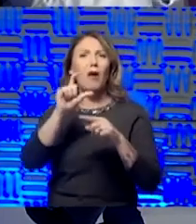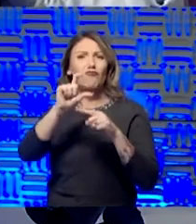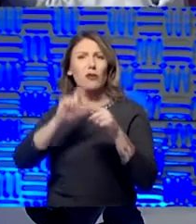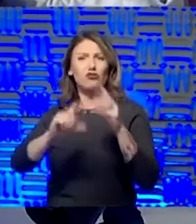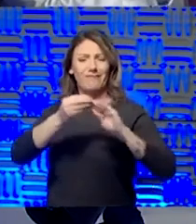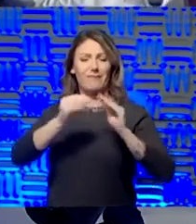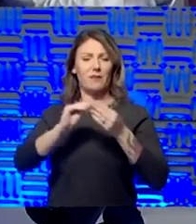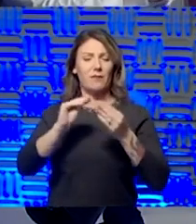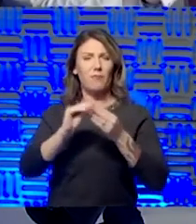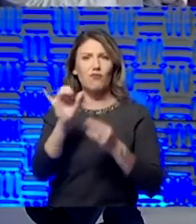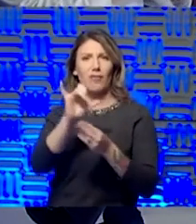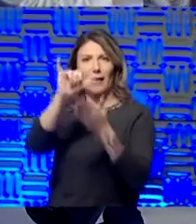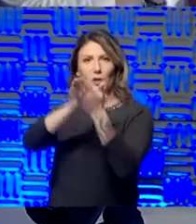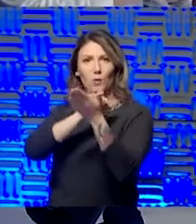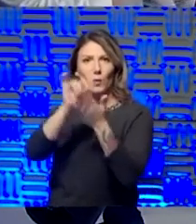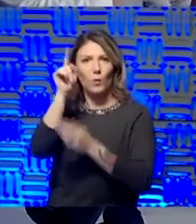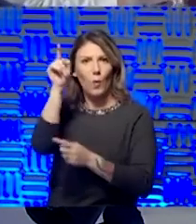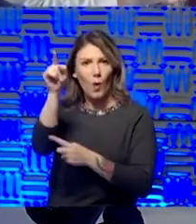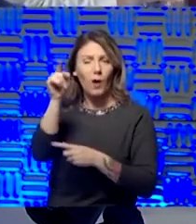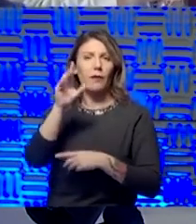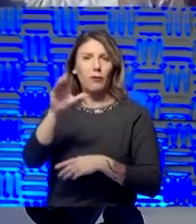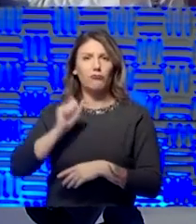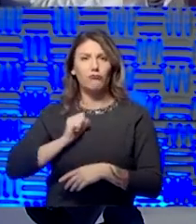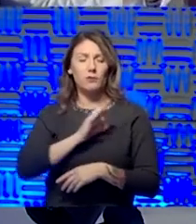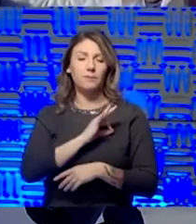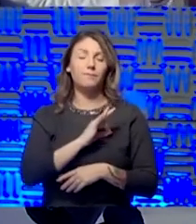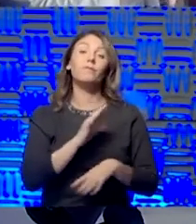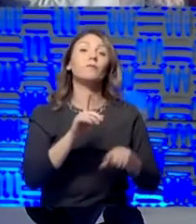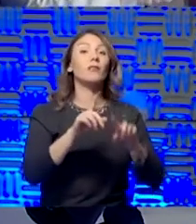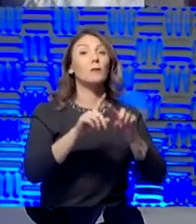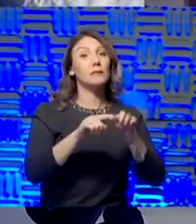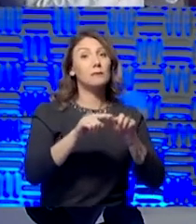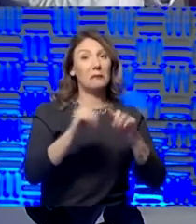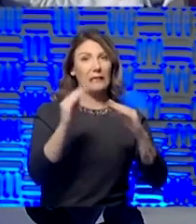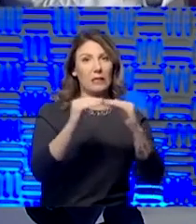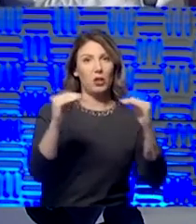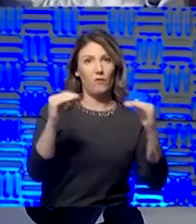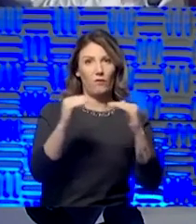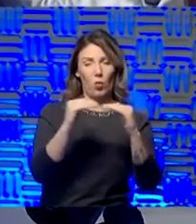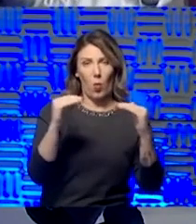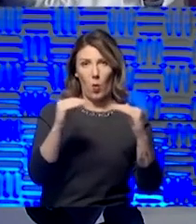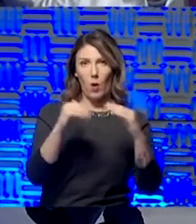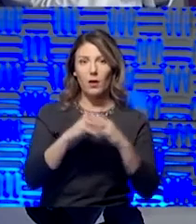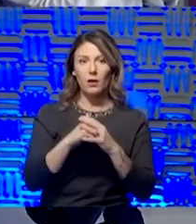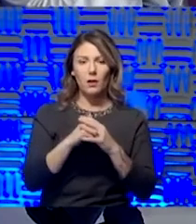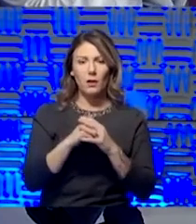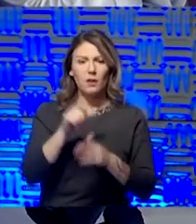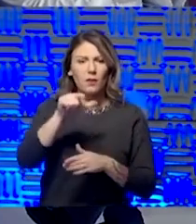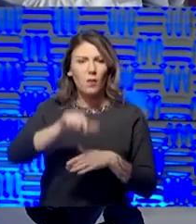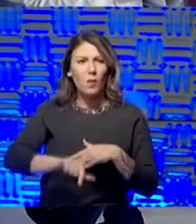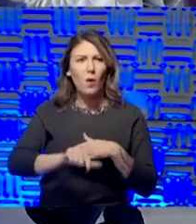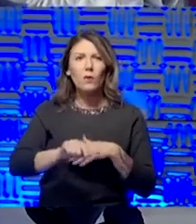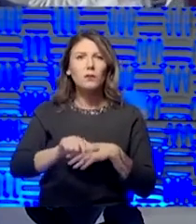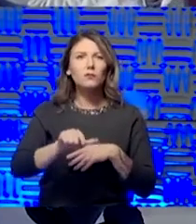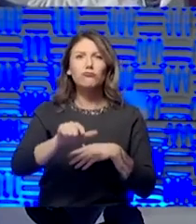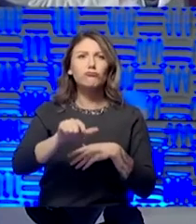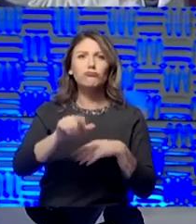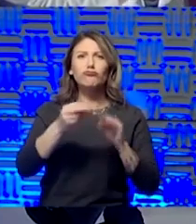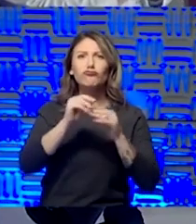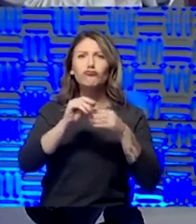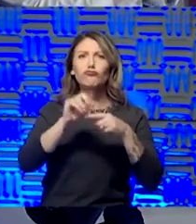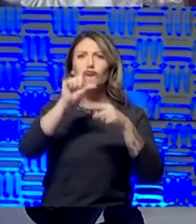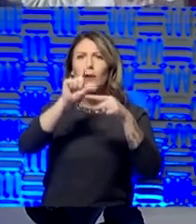York with the nursing staff? It would depend on what floor there is. The lowest ratio I saw anywhere was about